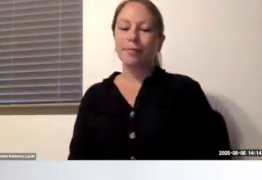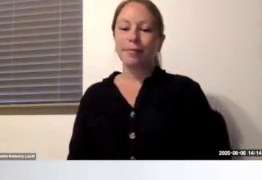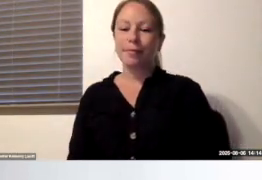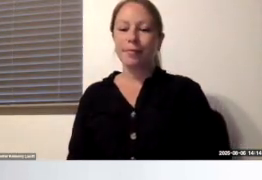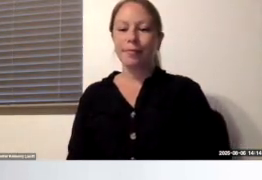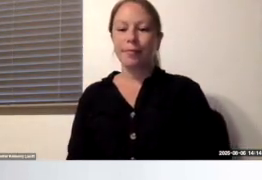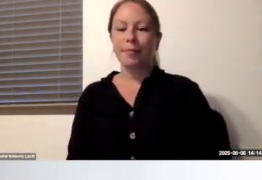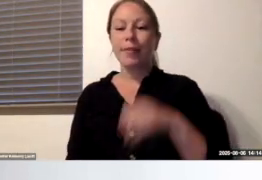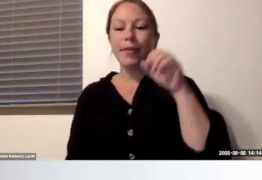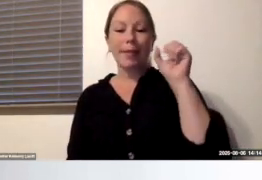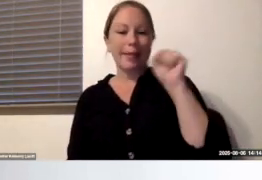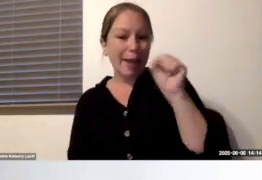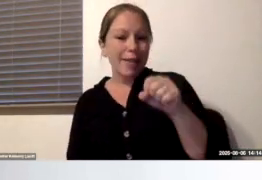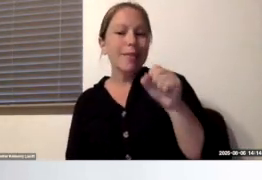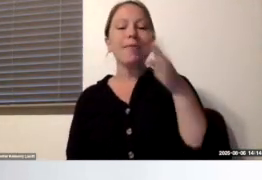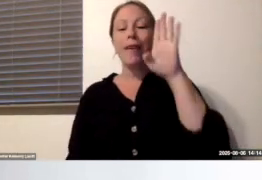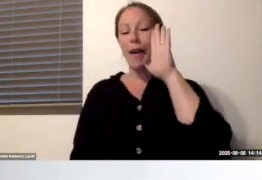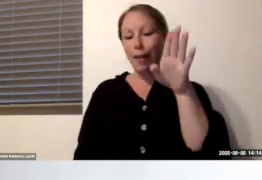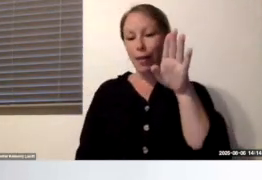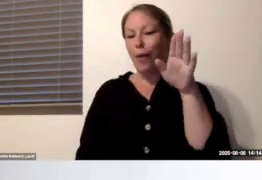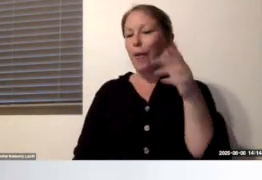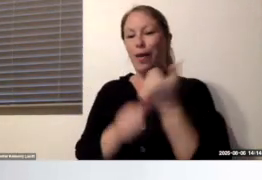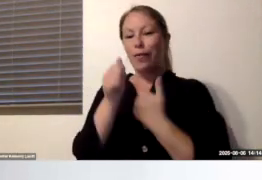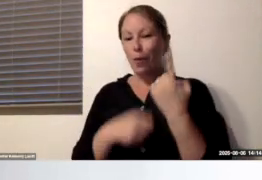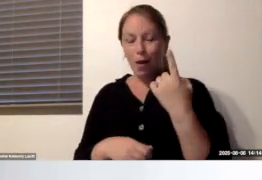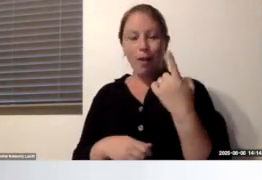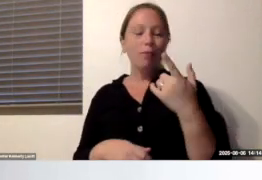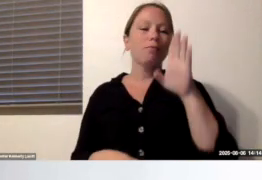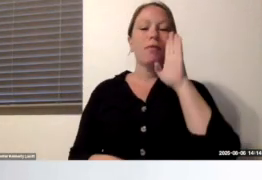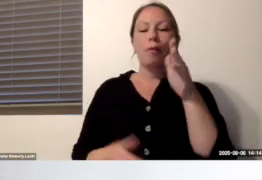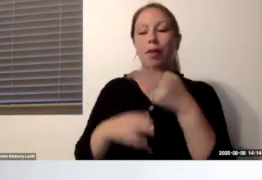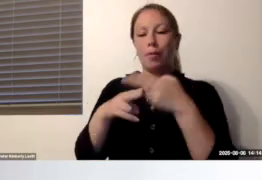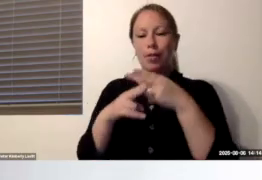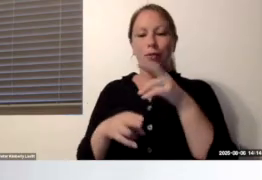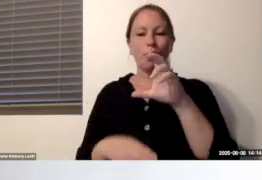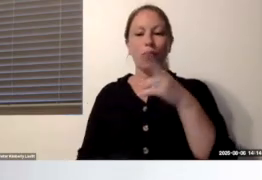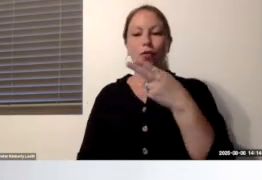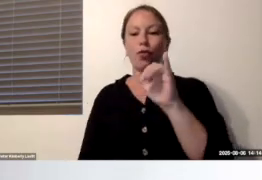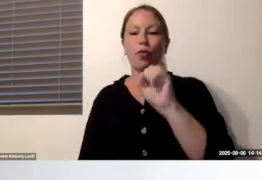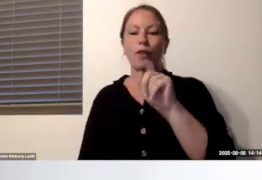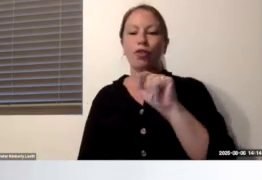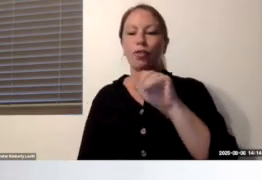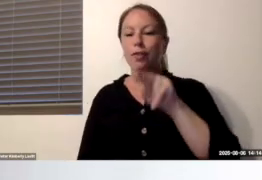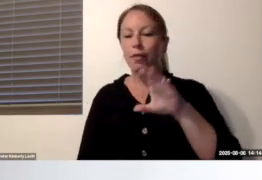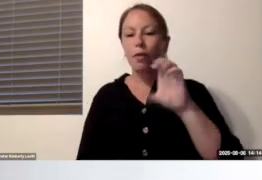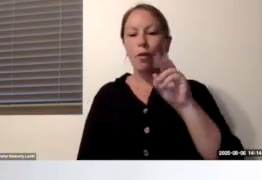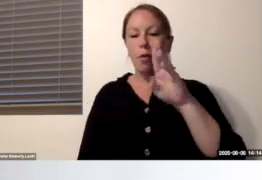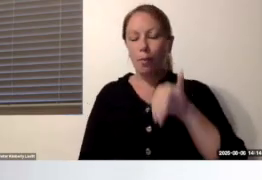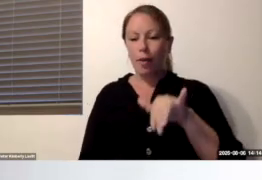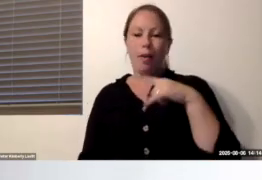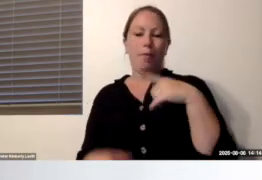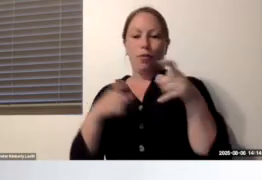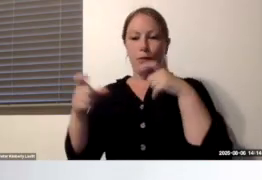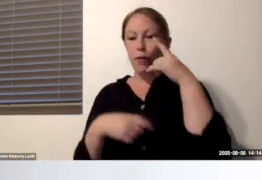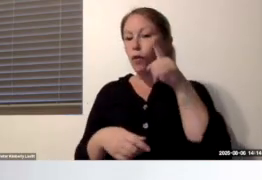Yes, hello everyone. Good afternoon. My name is Christian Corby, and I'm the Deputy Director at the California